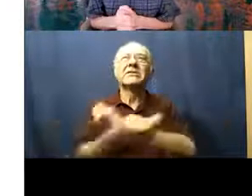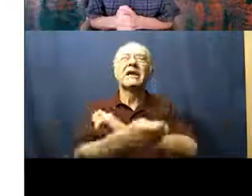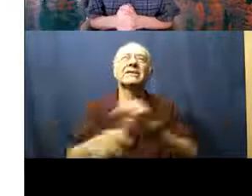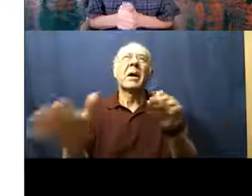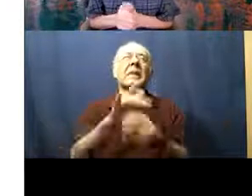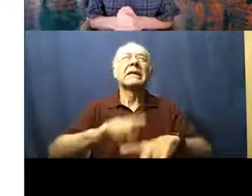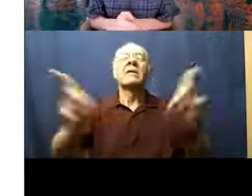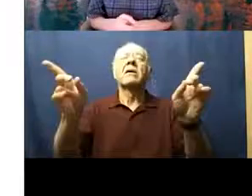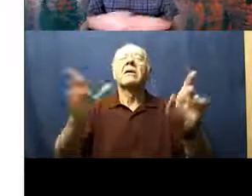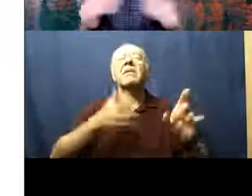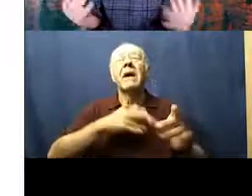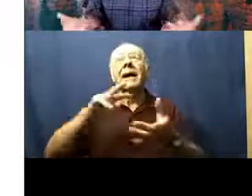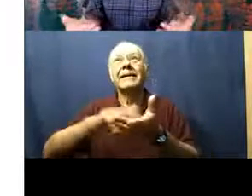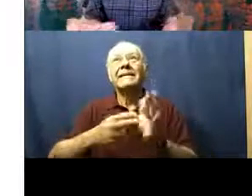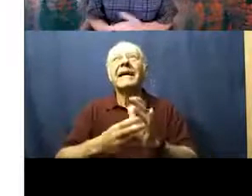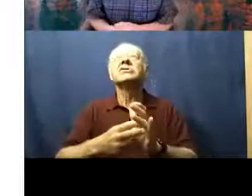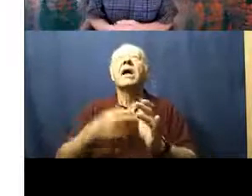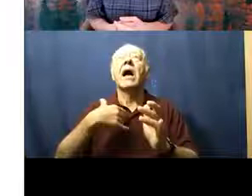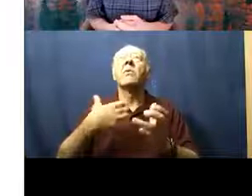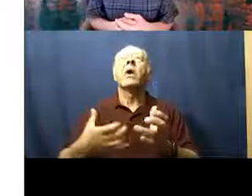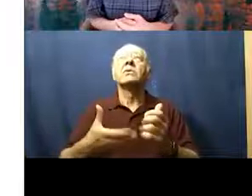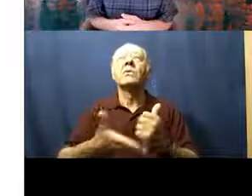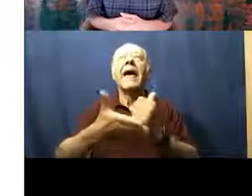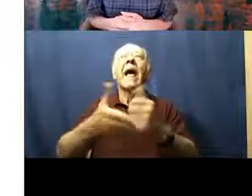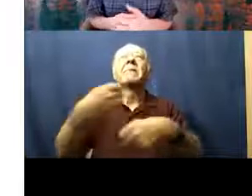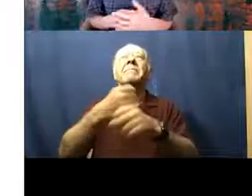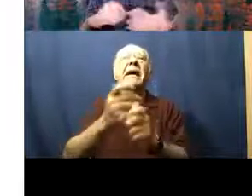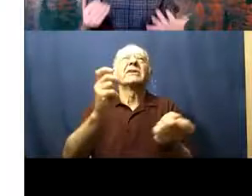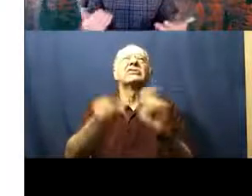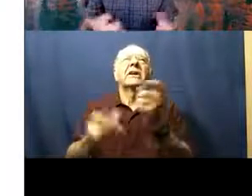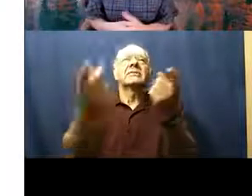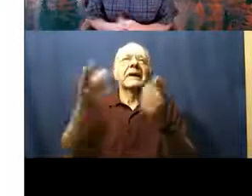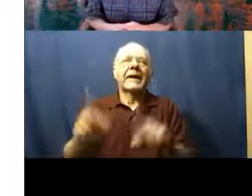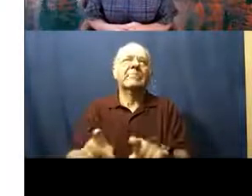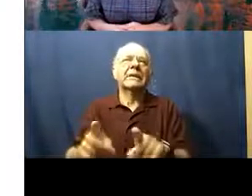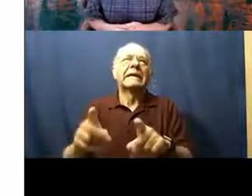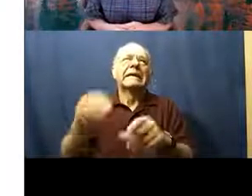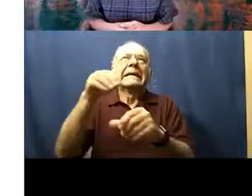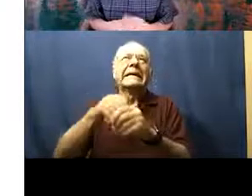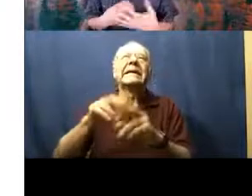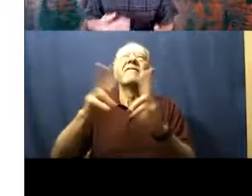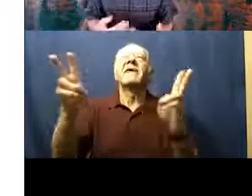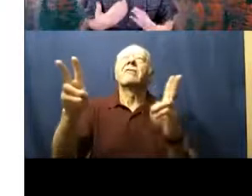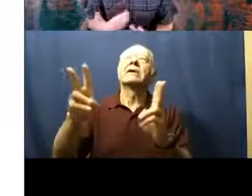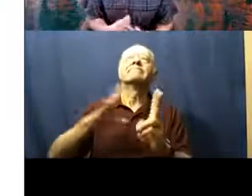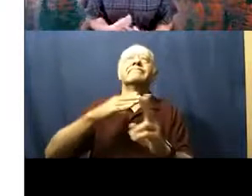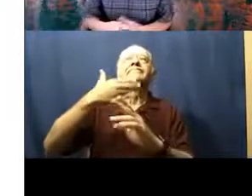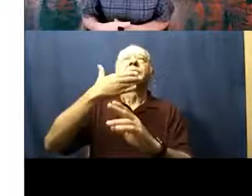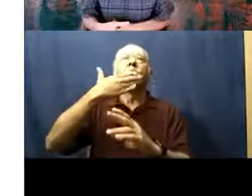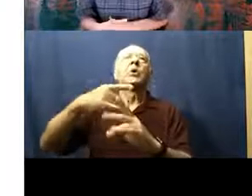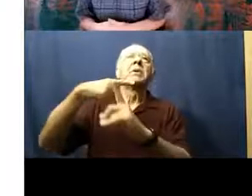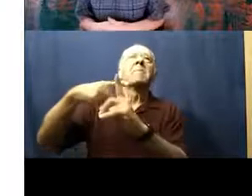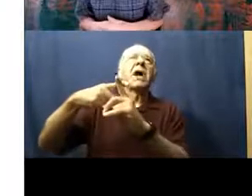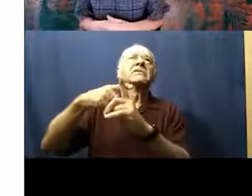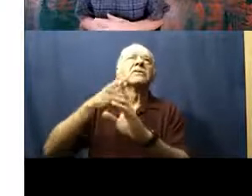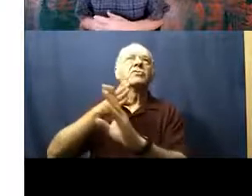My intention is to be part of change and positive direction for the system that we have. How do we just make it better and